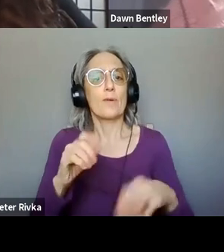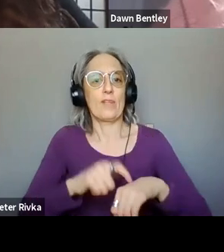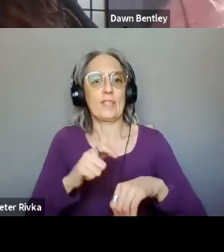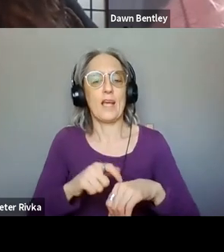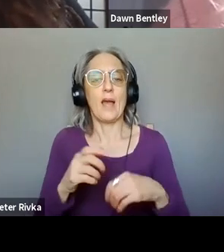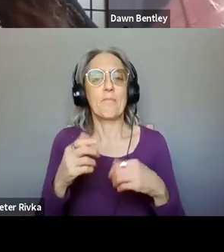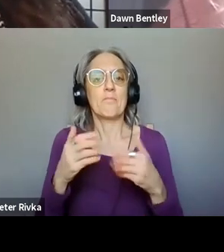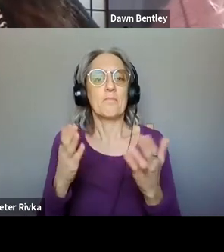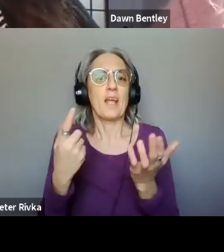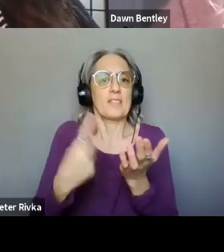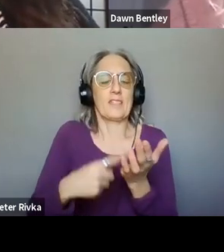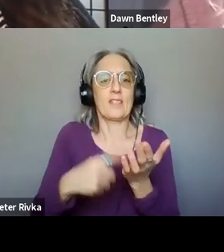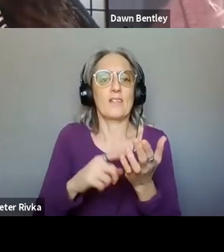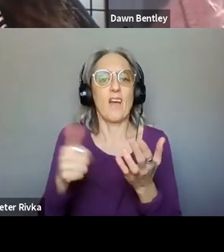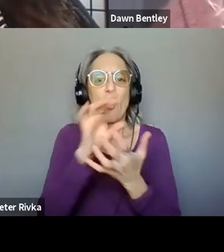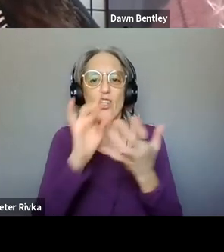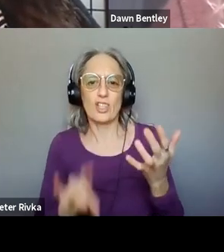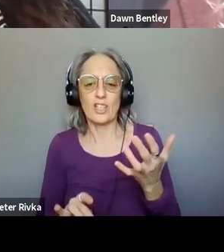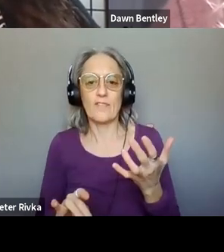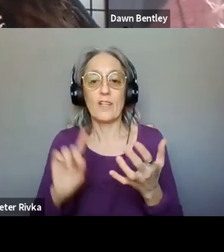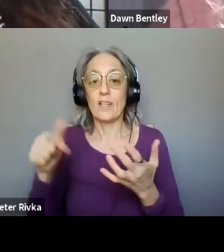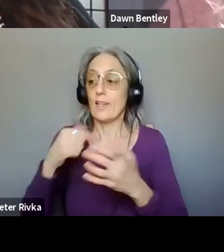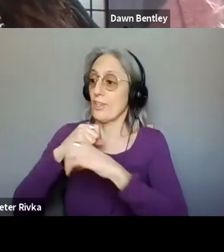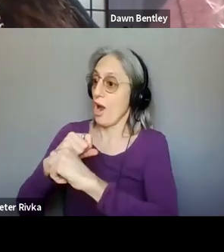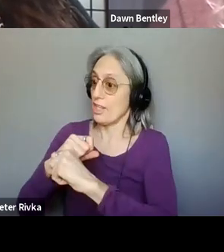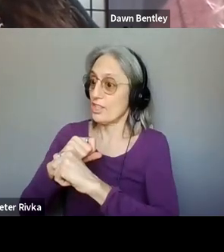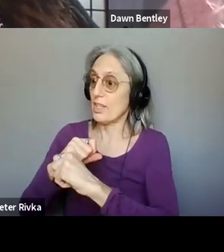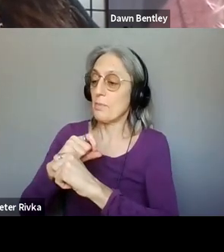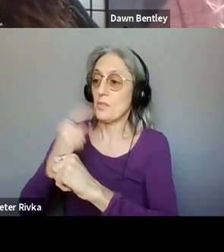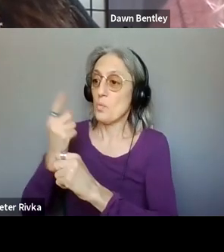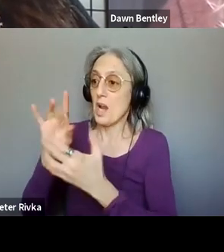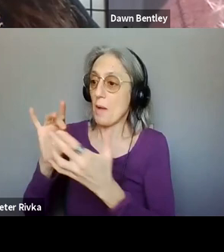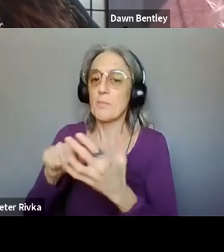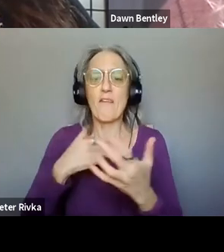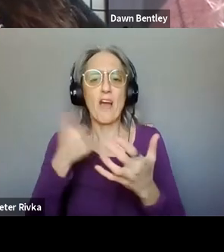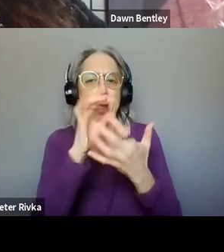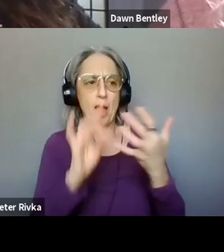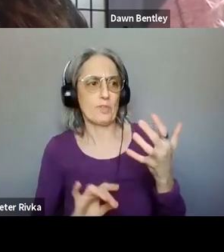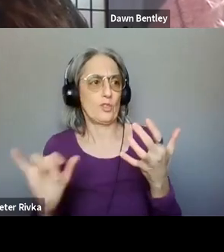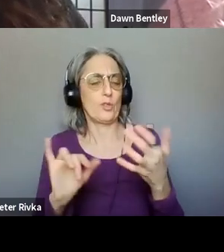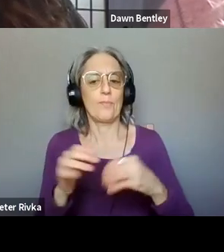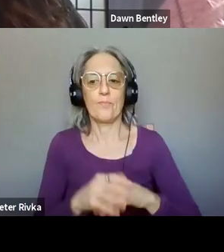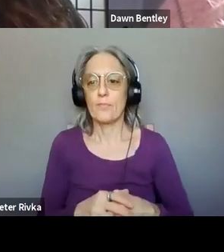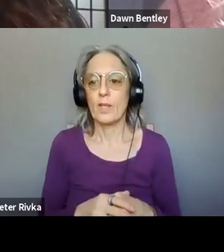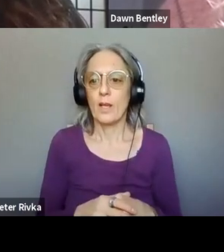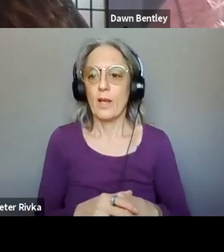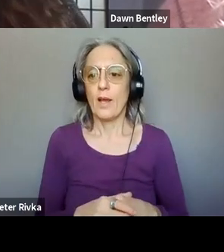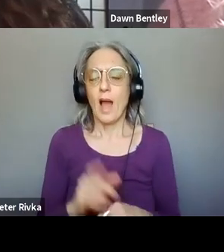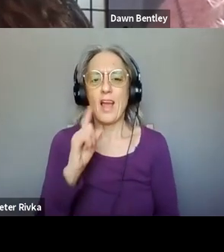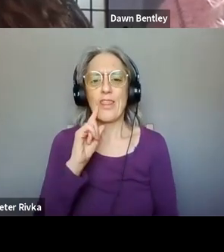are the alternatives to guardianship. I know it's something that when we talked about this webinar, we said, I think oftentimes there's